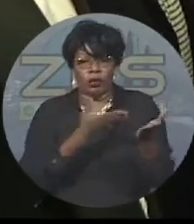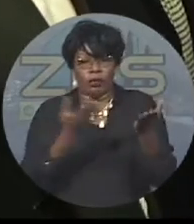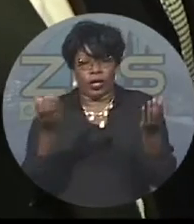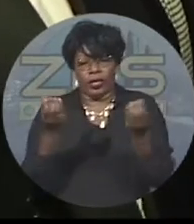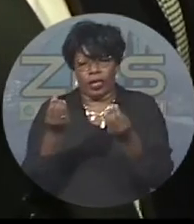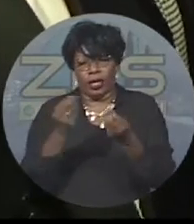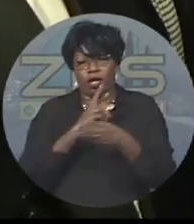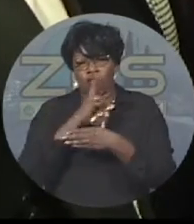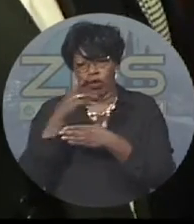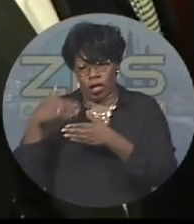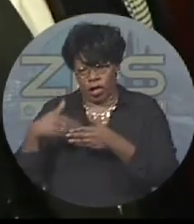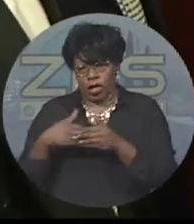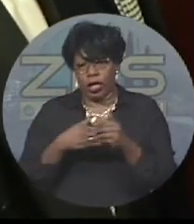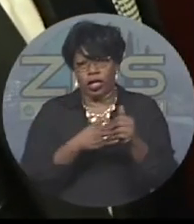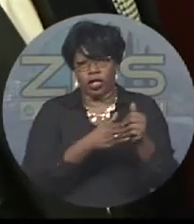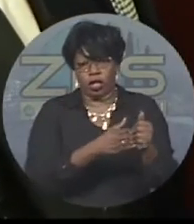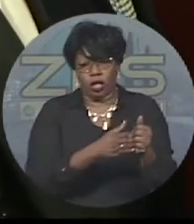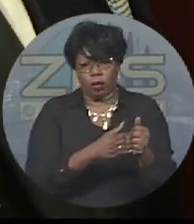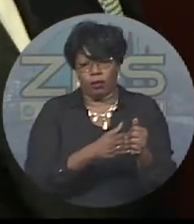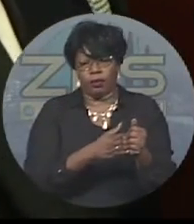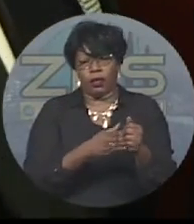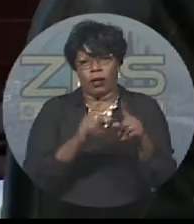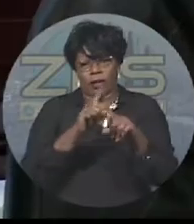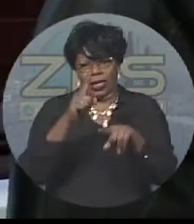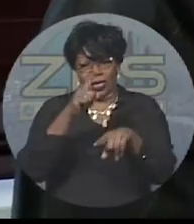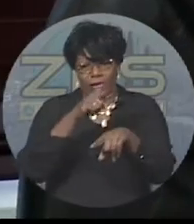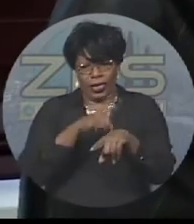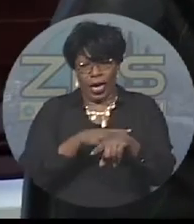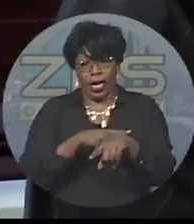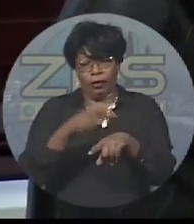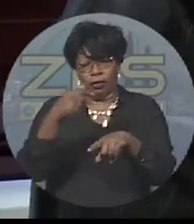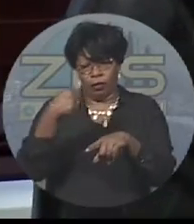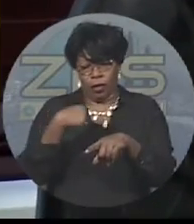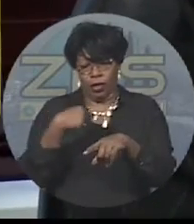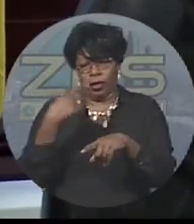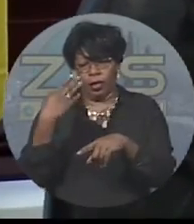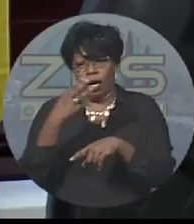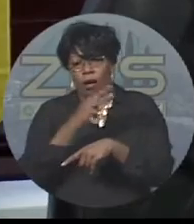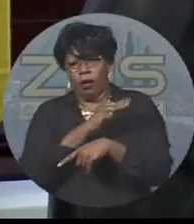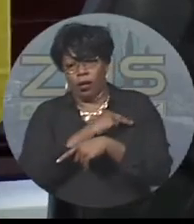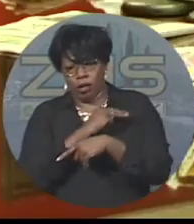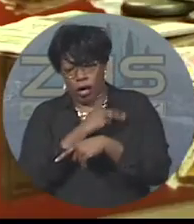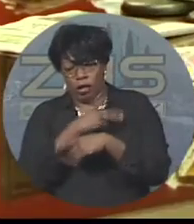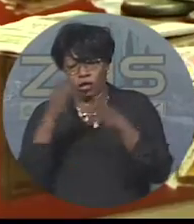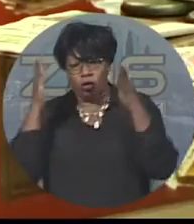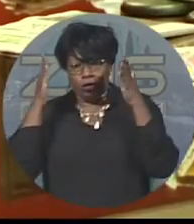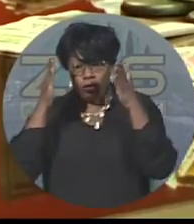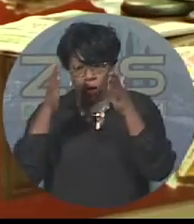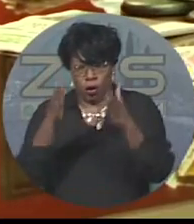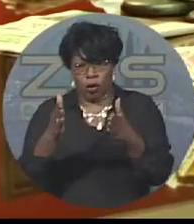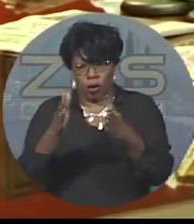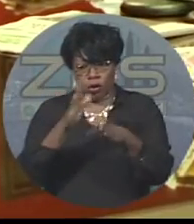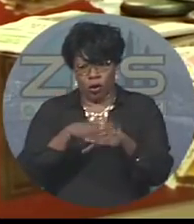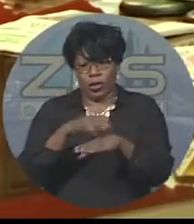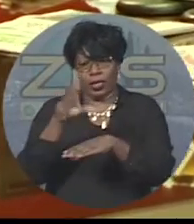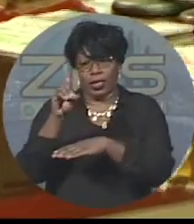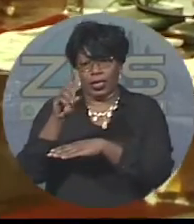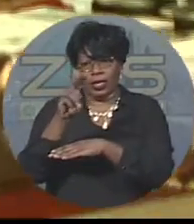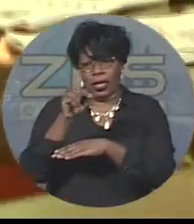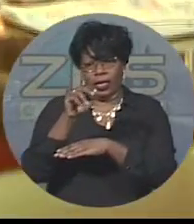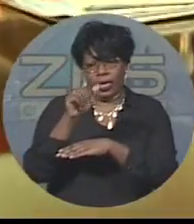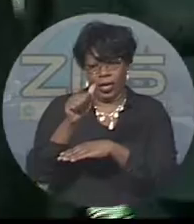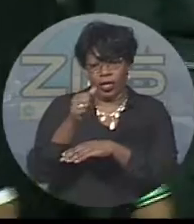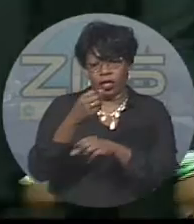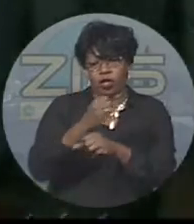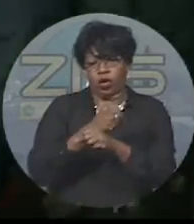to the fore, and it's time to divest and focus efforts on his party, the Democratic National Alliance, securing a victory in the next general